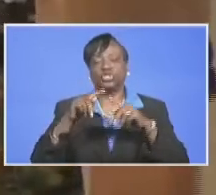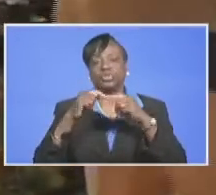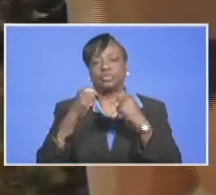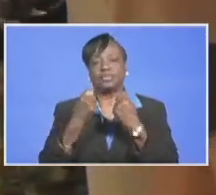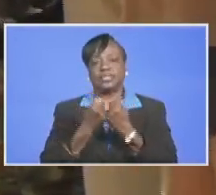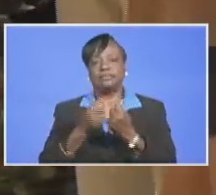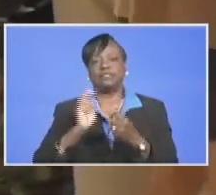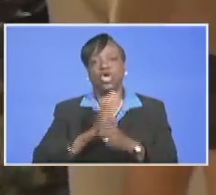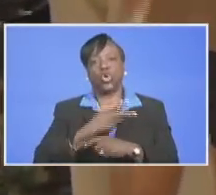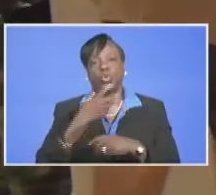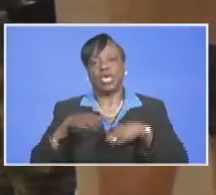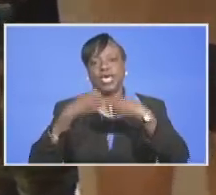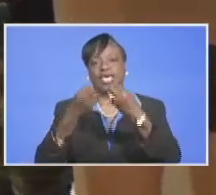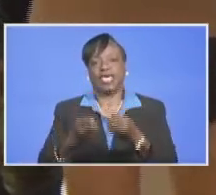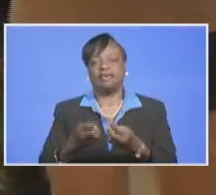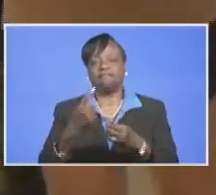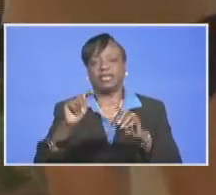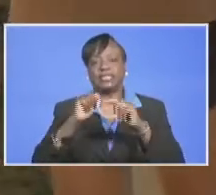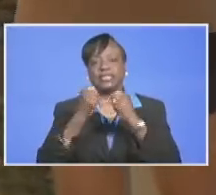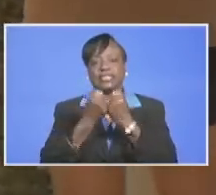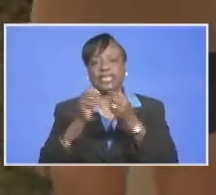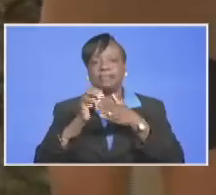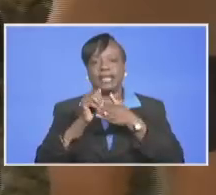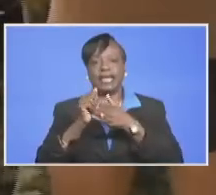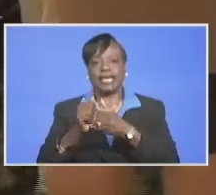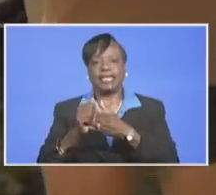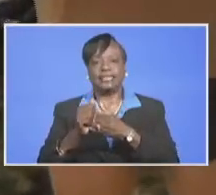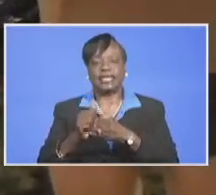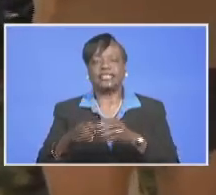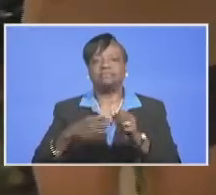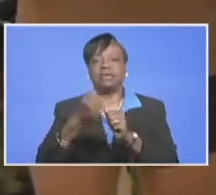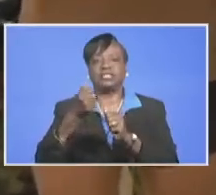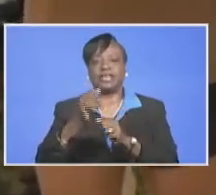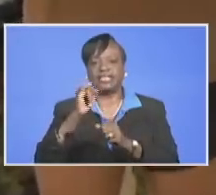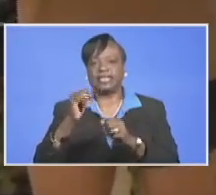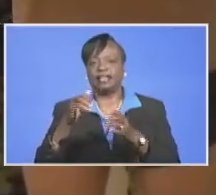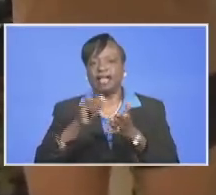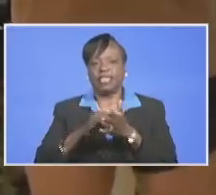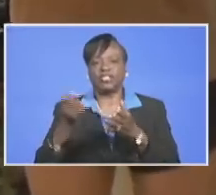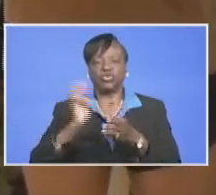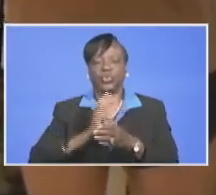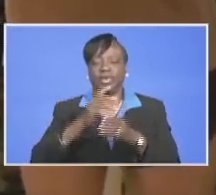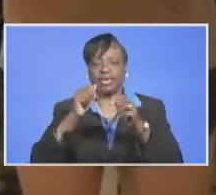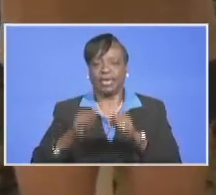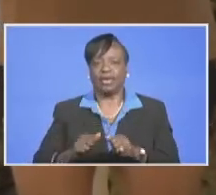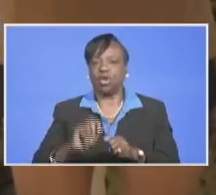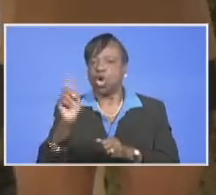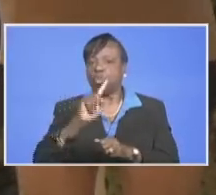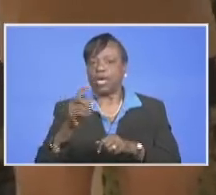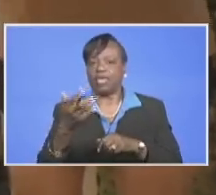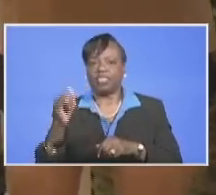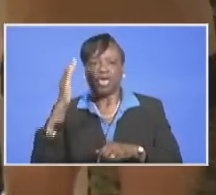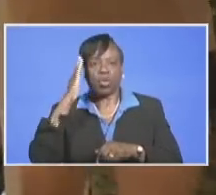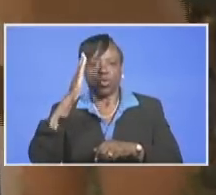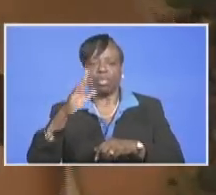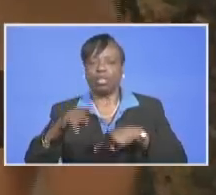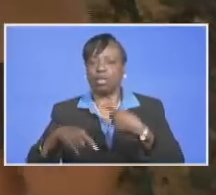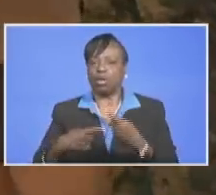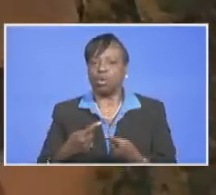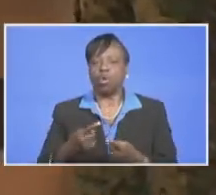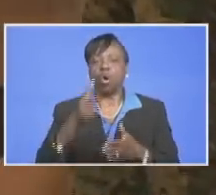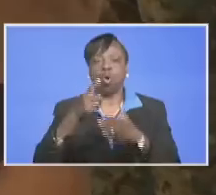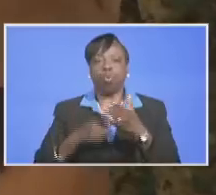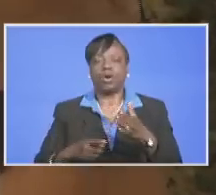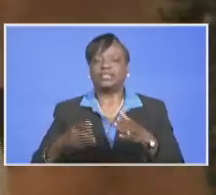we give the team leads as much intel as we possibly can. So, you know, where they're going to go, what kind